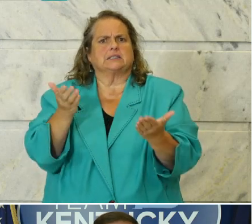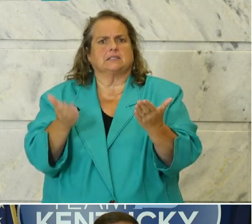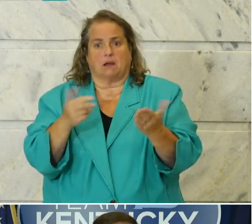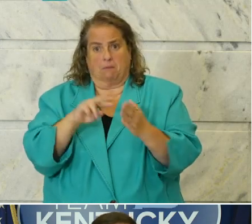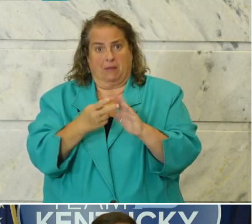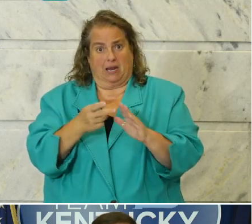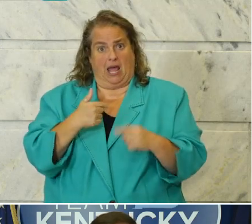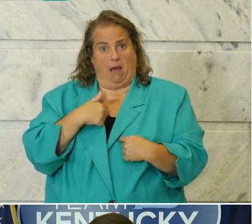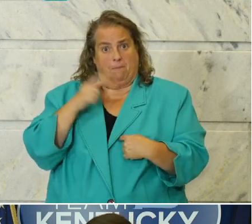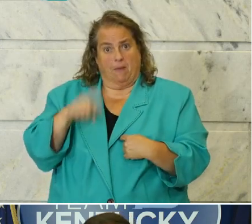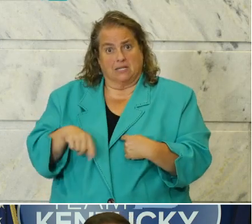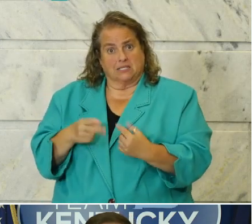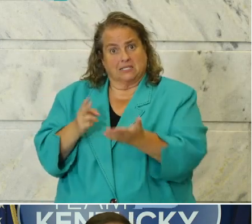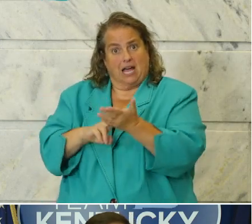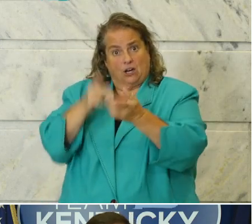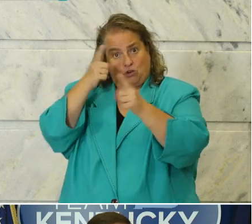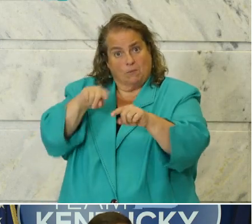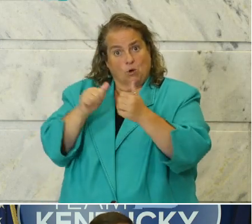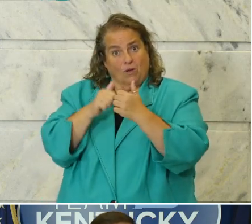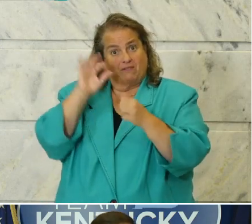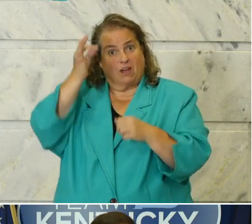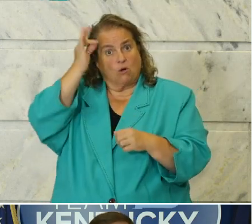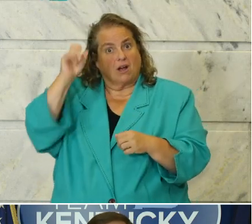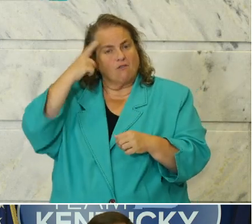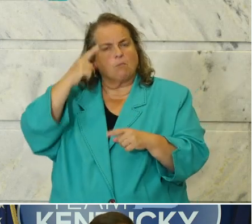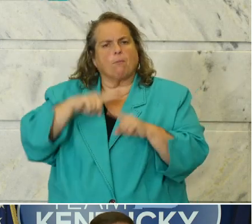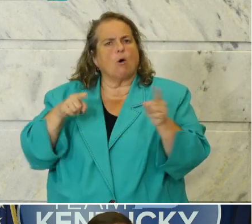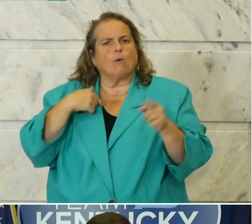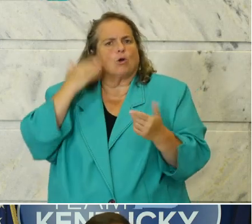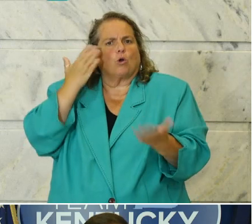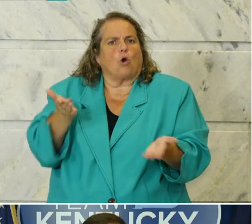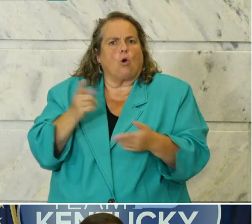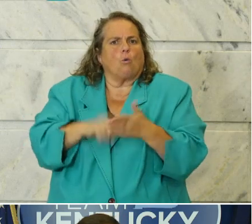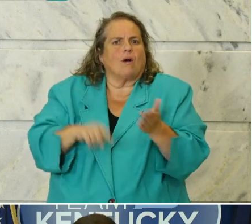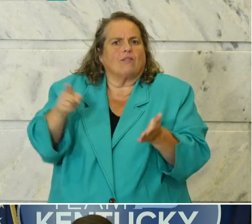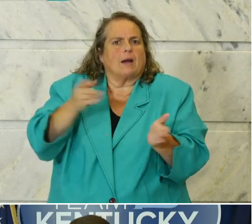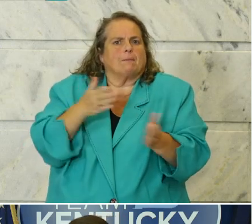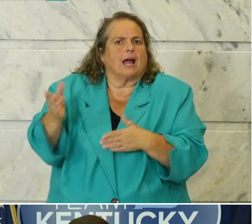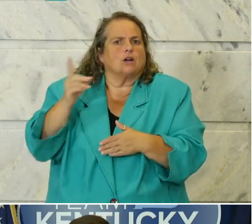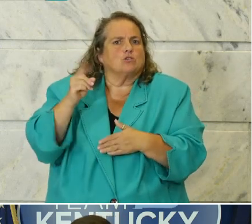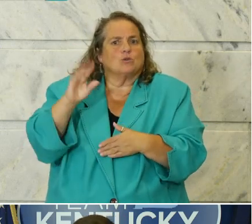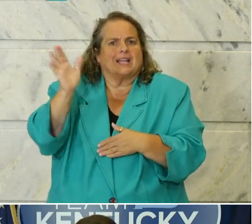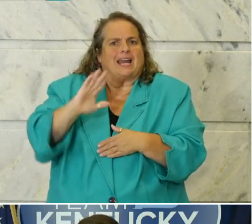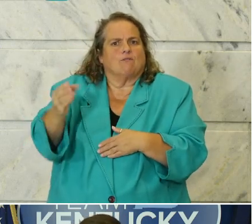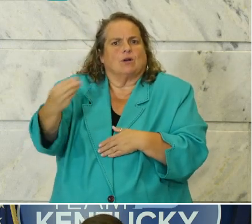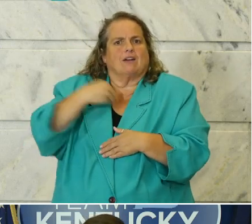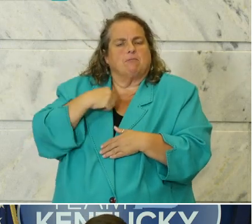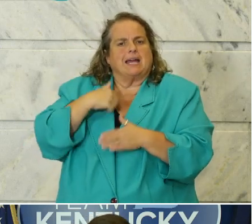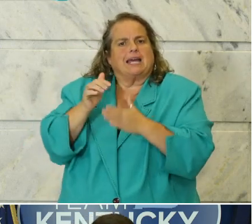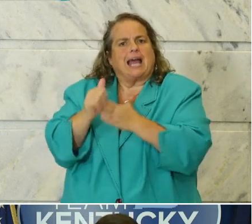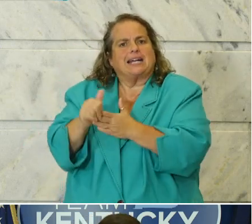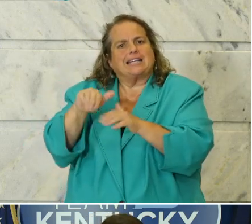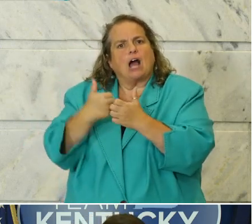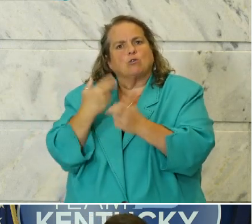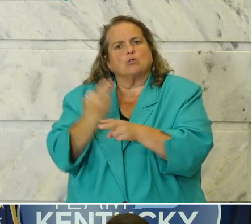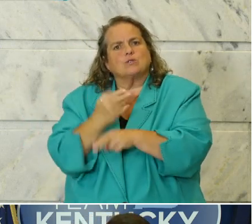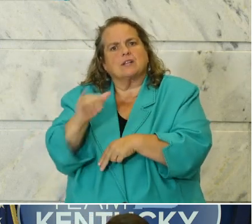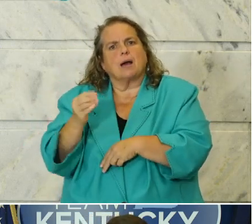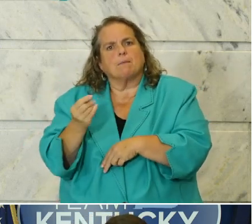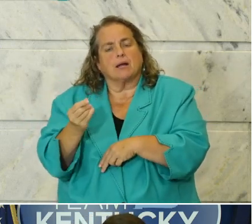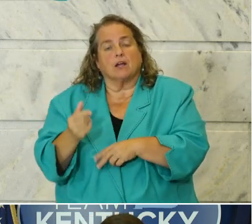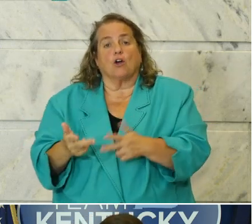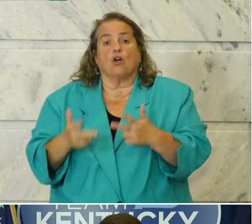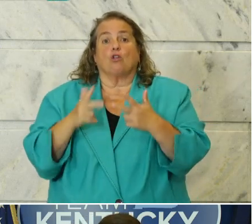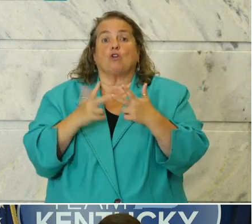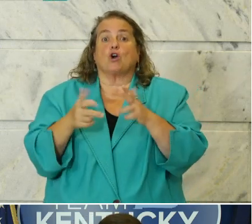don't know what the federal government's going to do because they haven't given us the full guidance on how it'll work. The third is states are expected